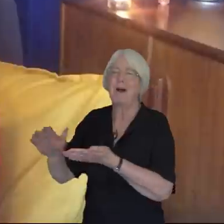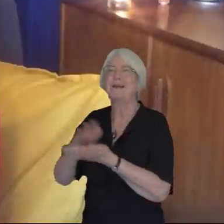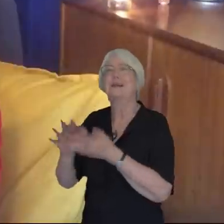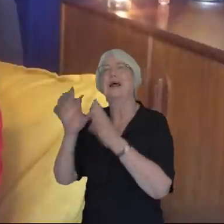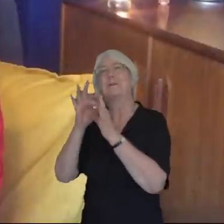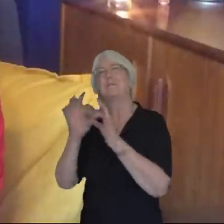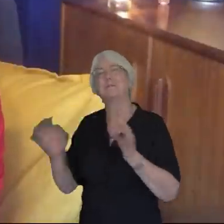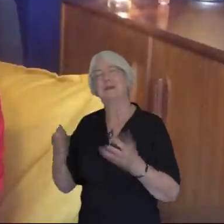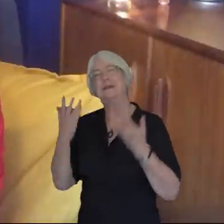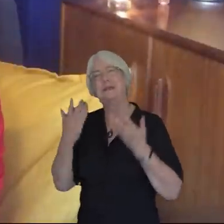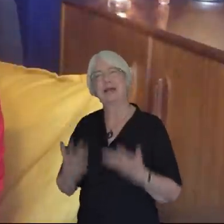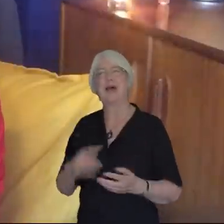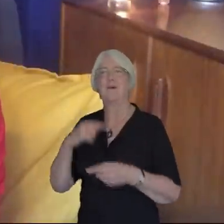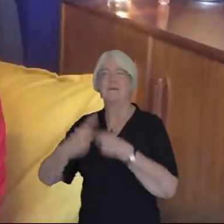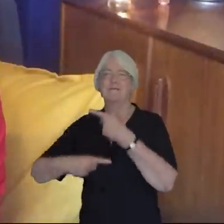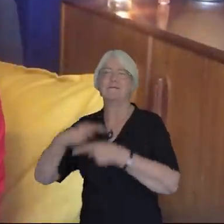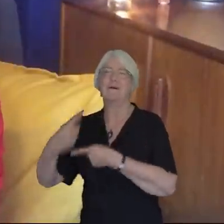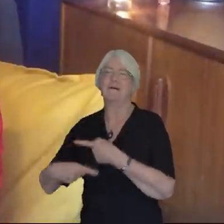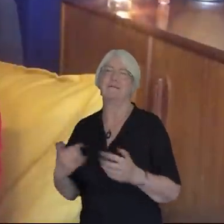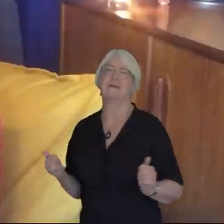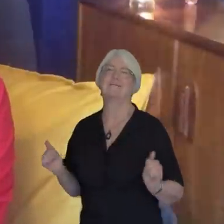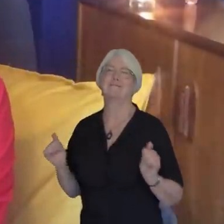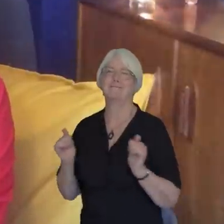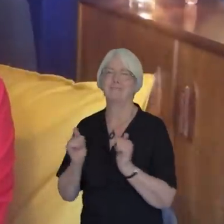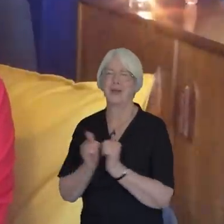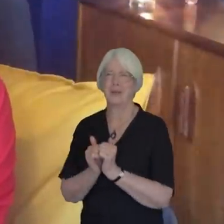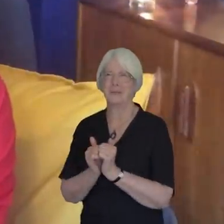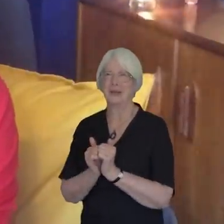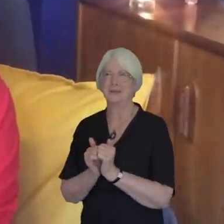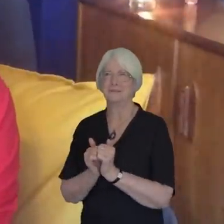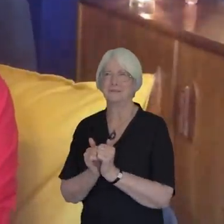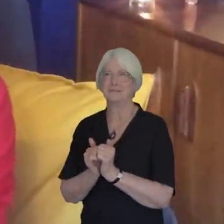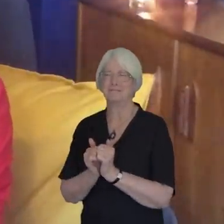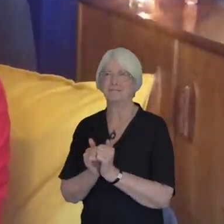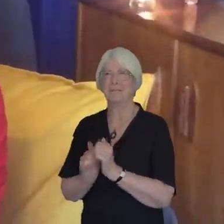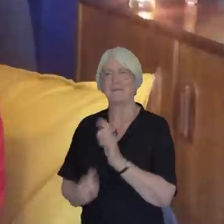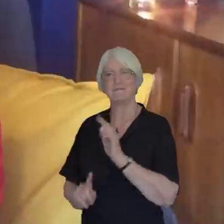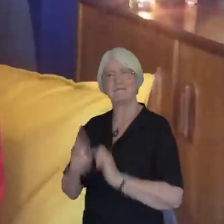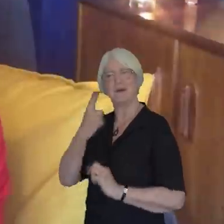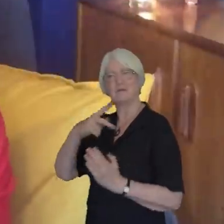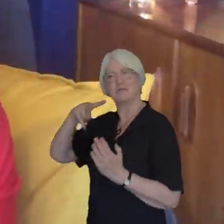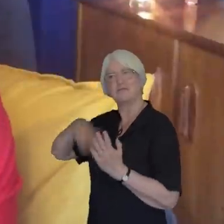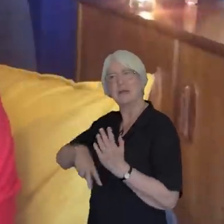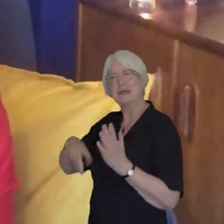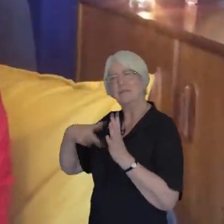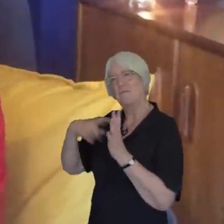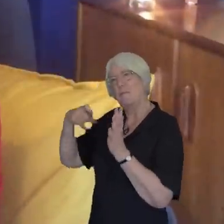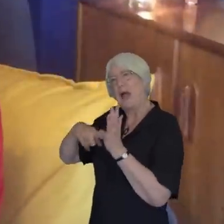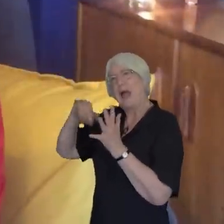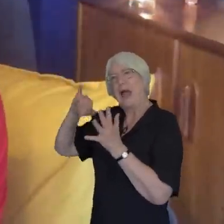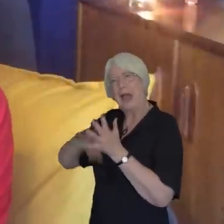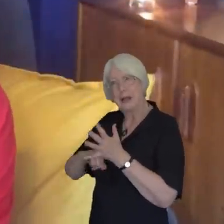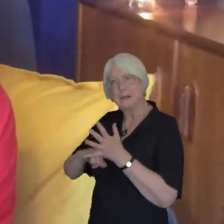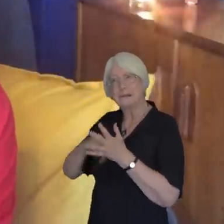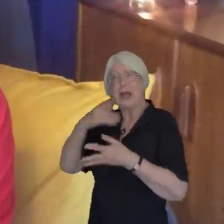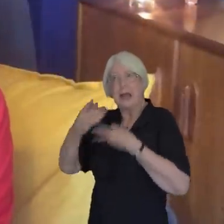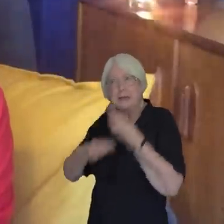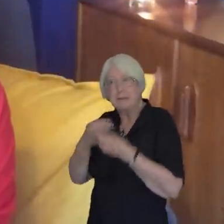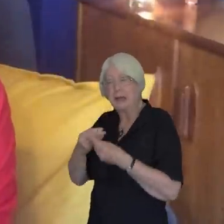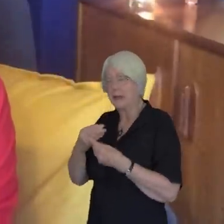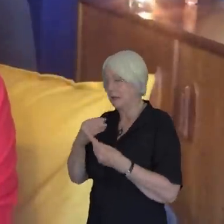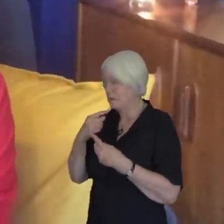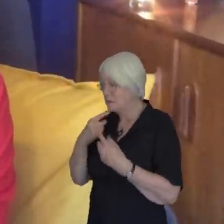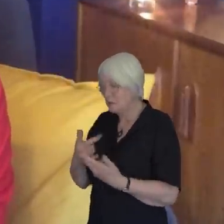now and forever. Amen. Our first reading from Acts tells the story of a moment of